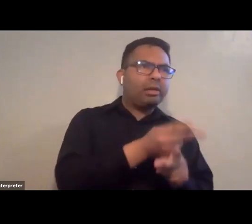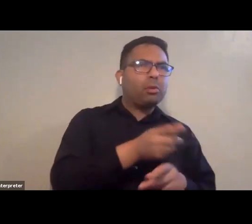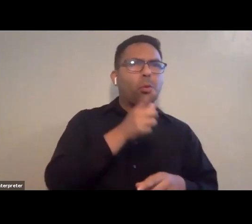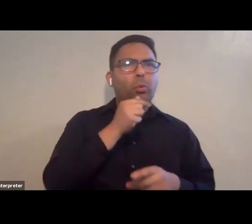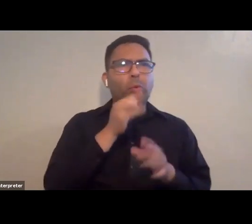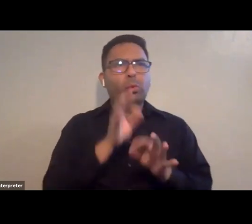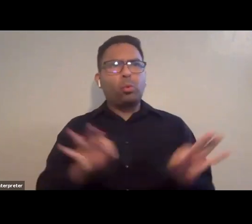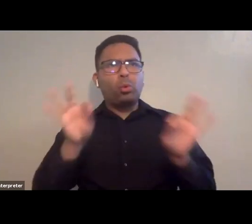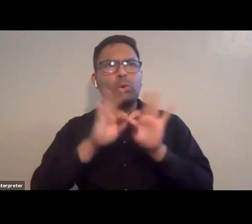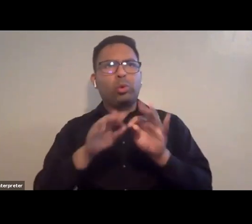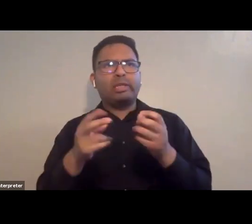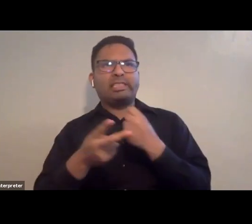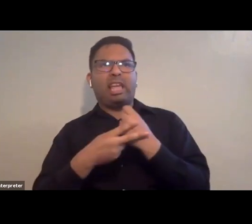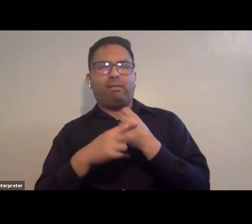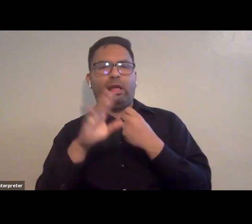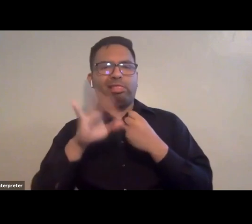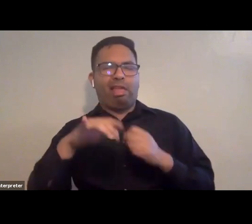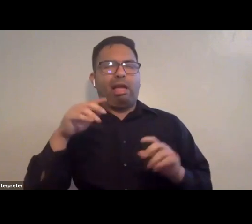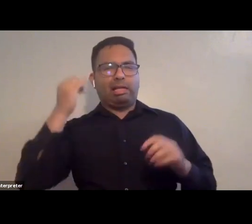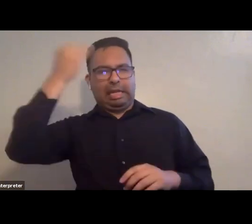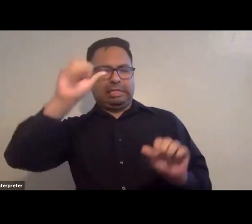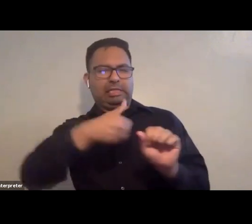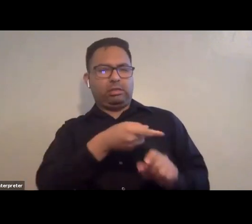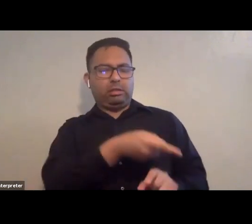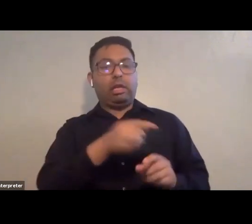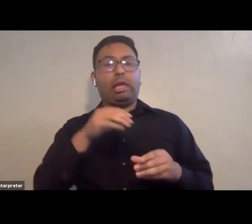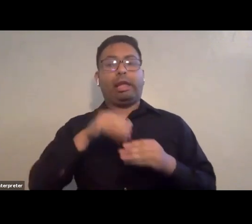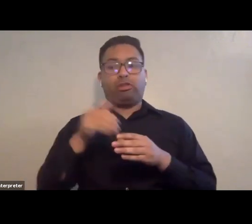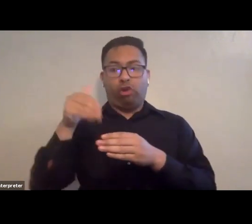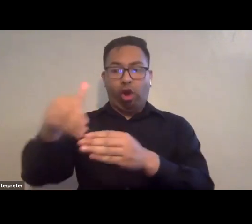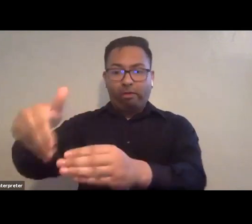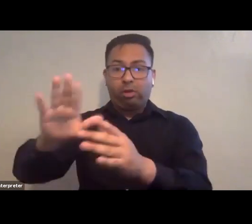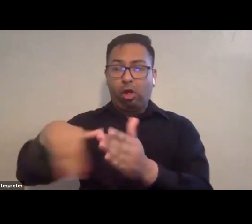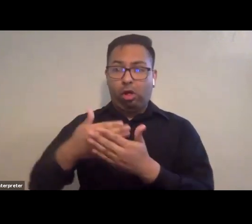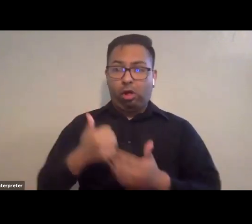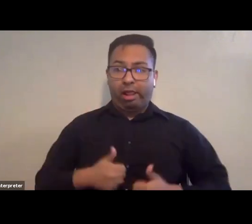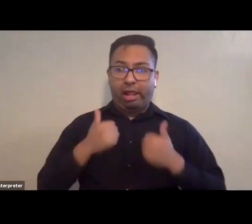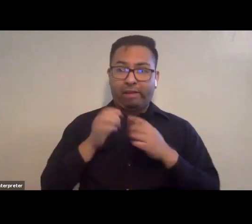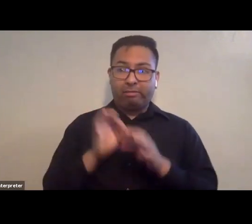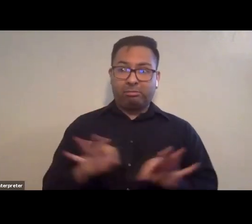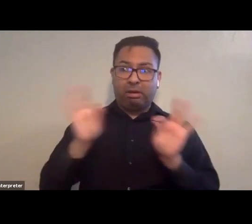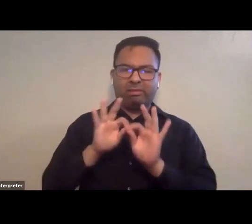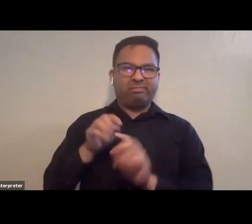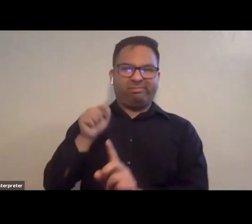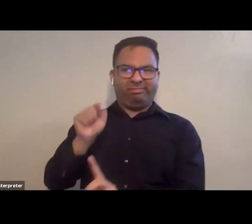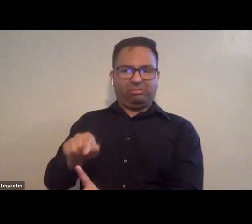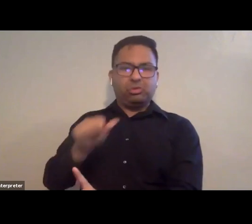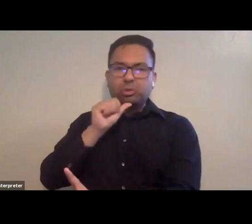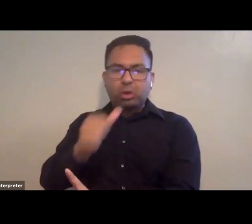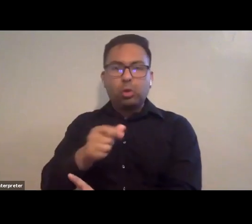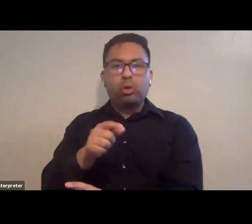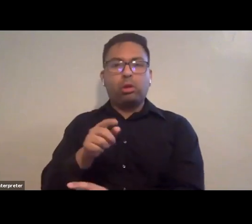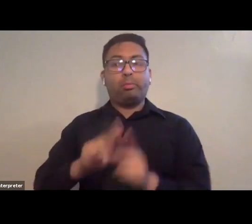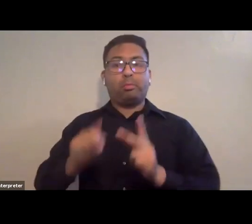saving. In the archives, all lives do not matter, and those who are erased in the